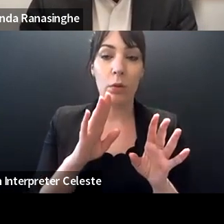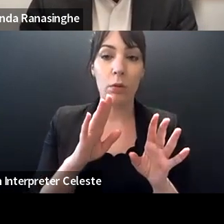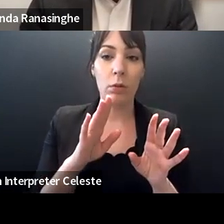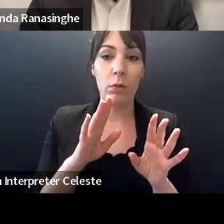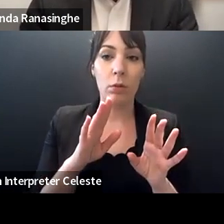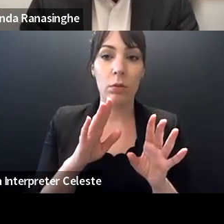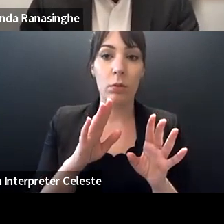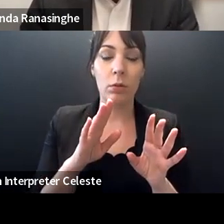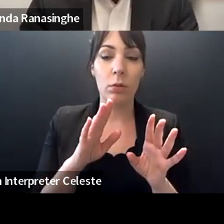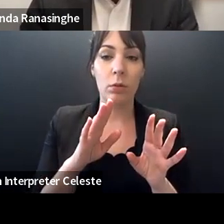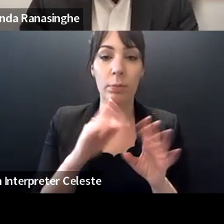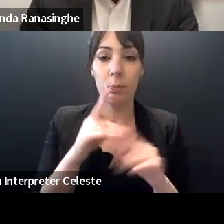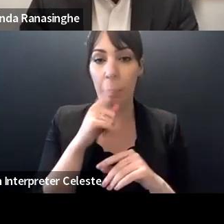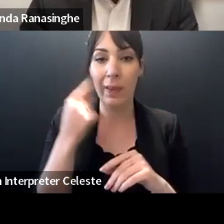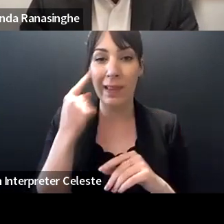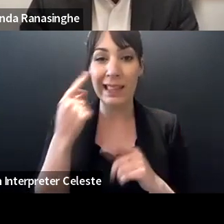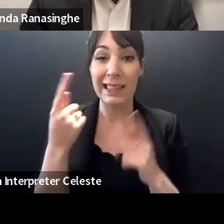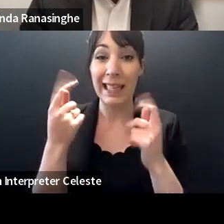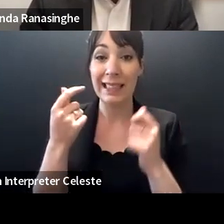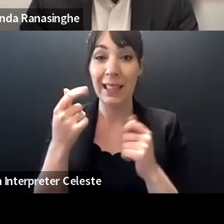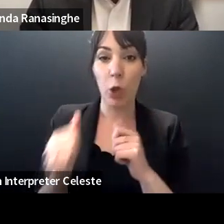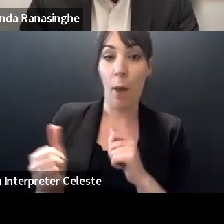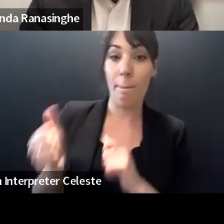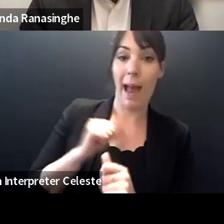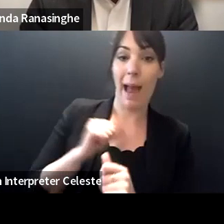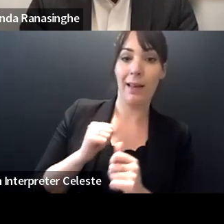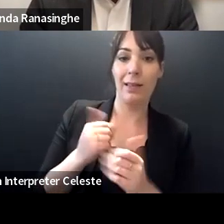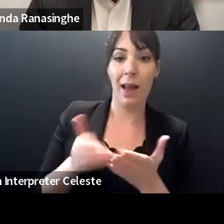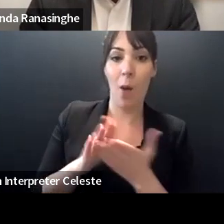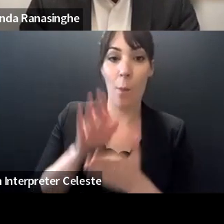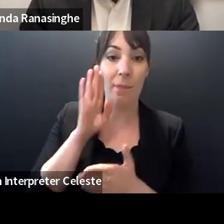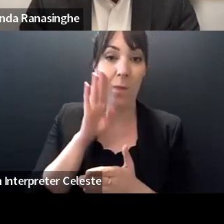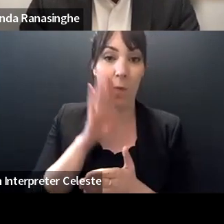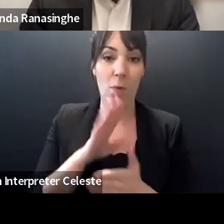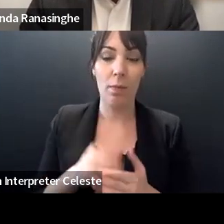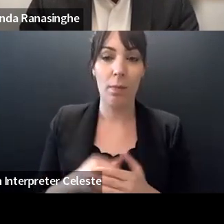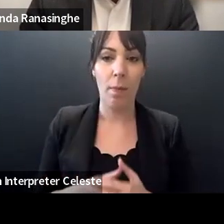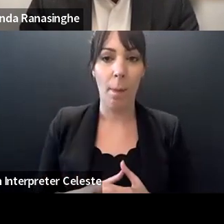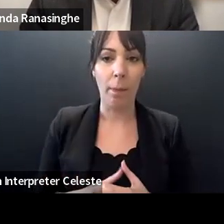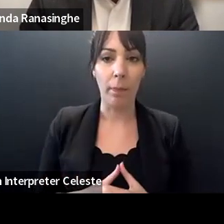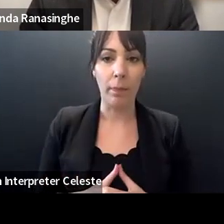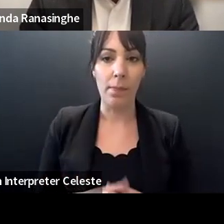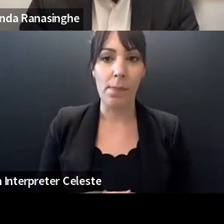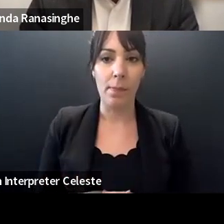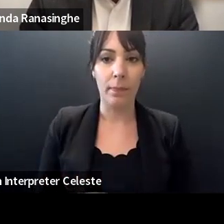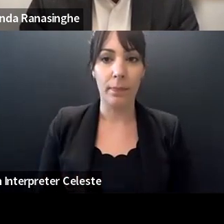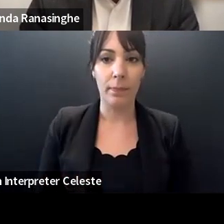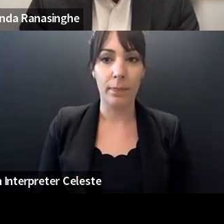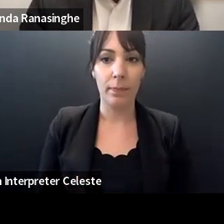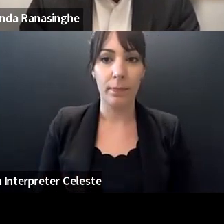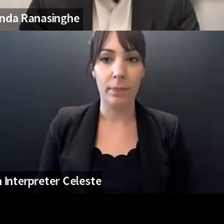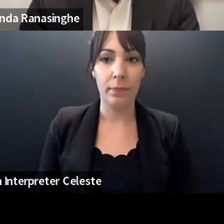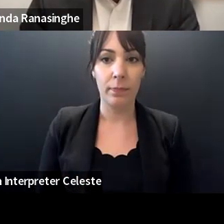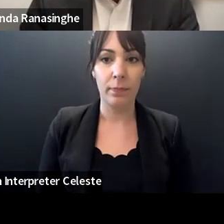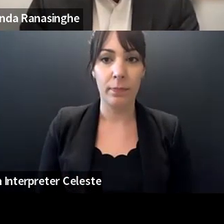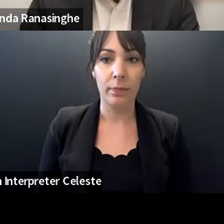and we seem to be putting things in front of things rather than removing them, which is something that I learned working with Darren for a long time, is that you review the model